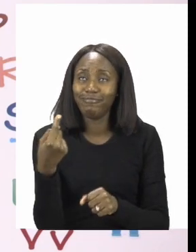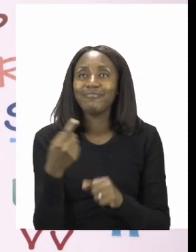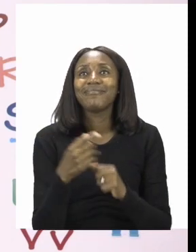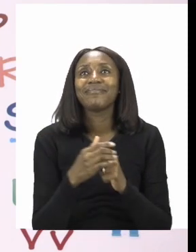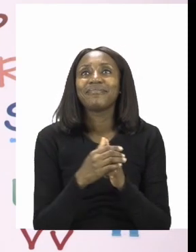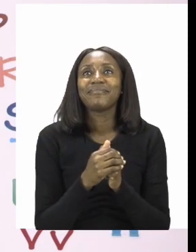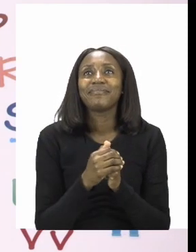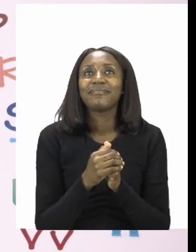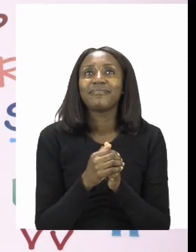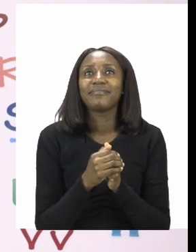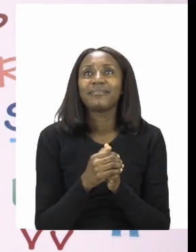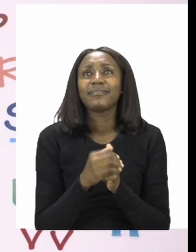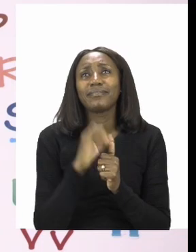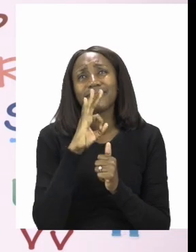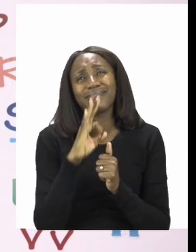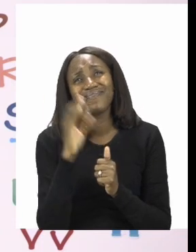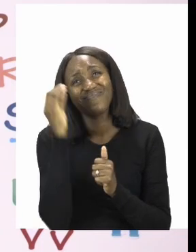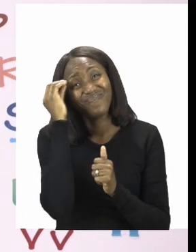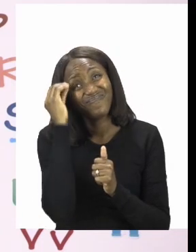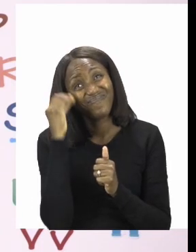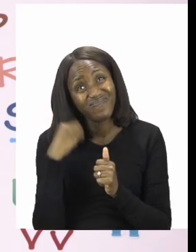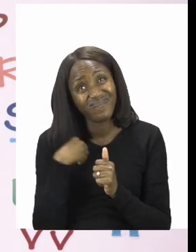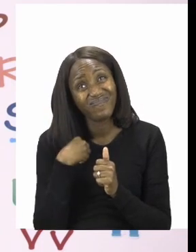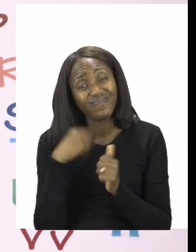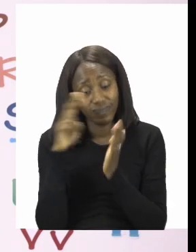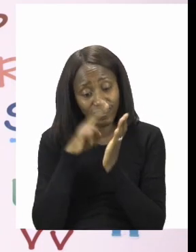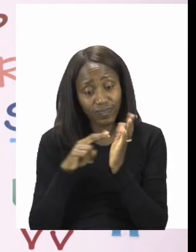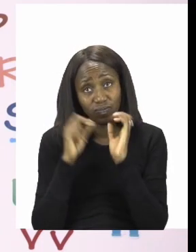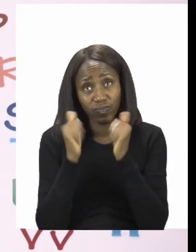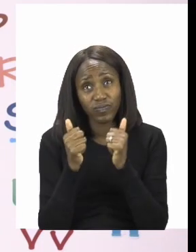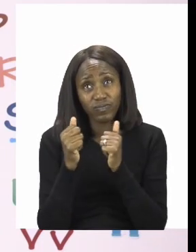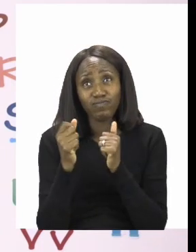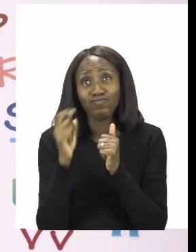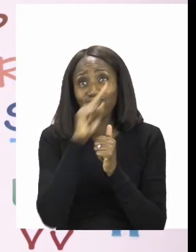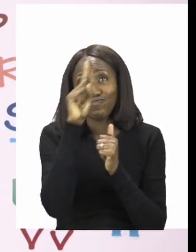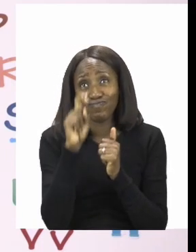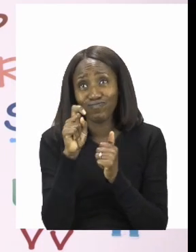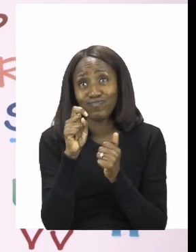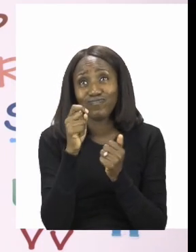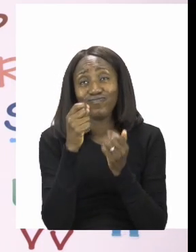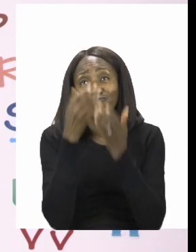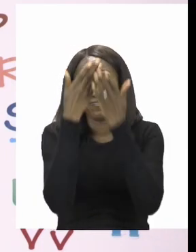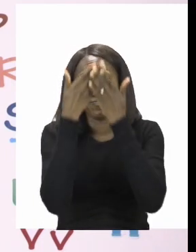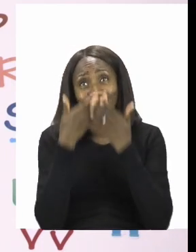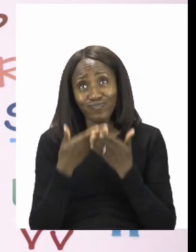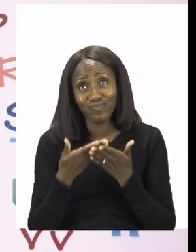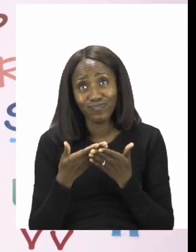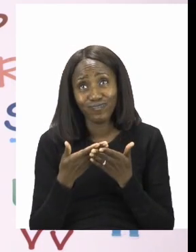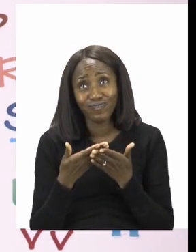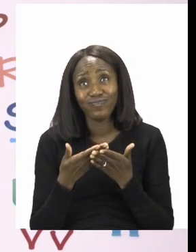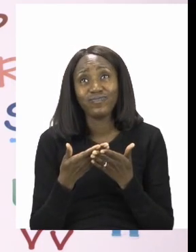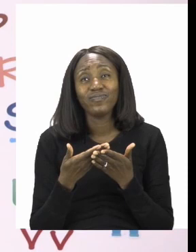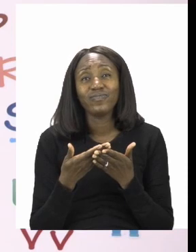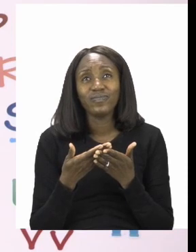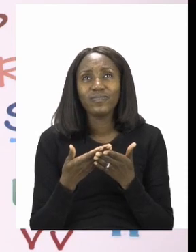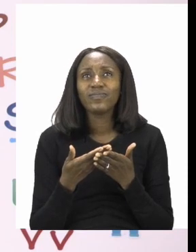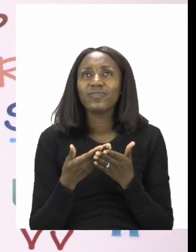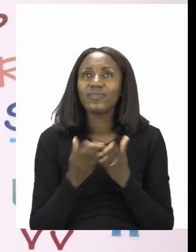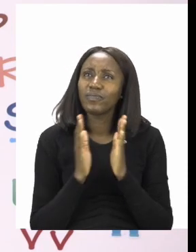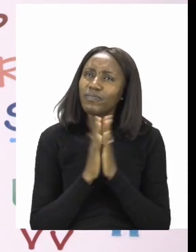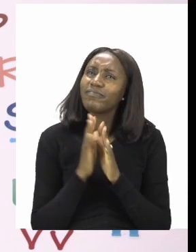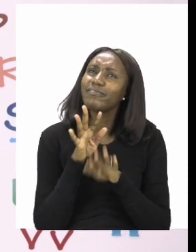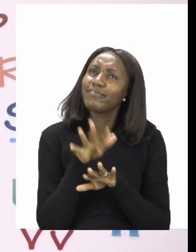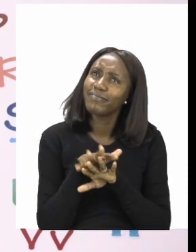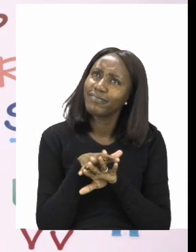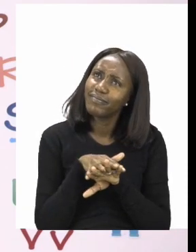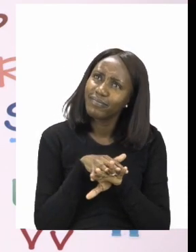And if you need help to read them, that's okay. You can ask for it. Take your time with all the exercises, boys and